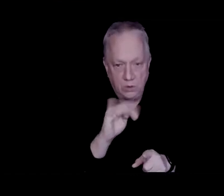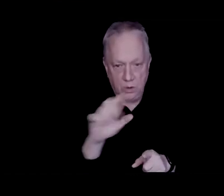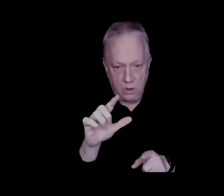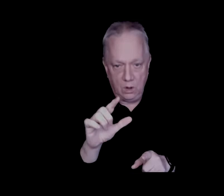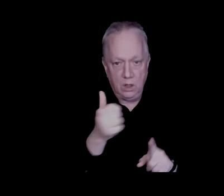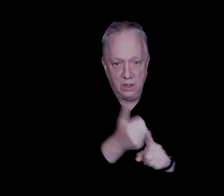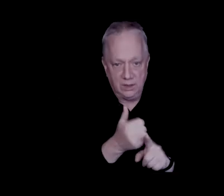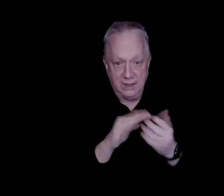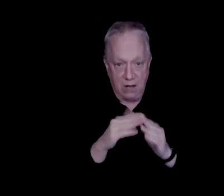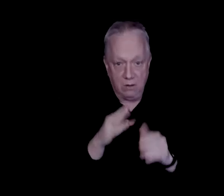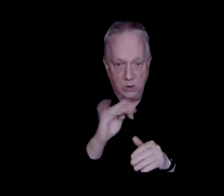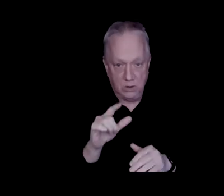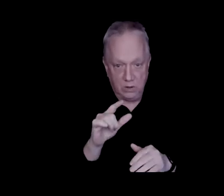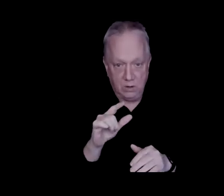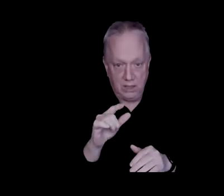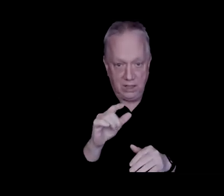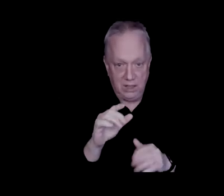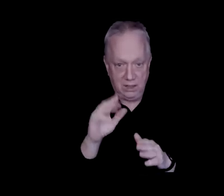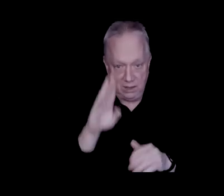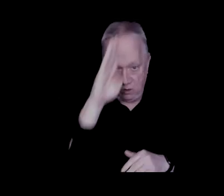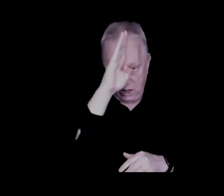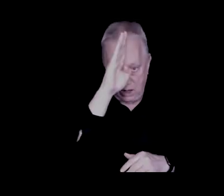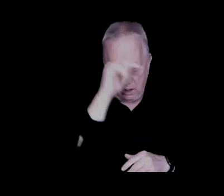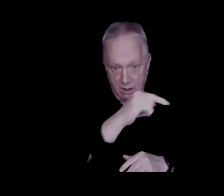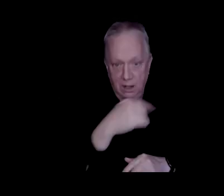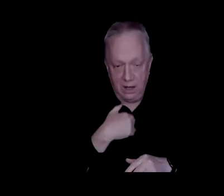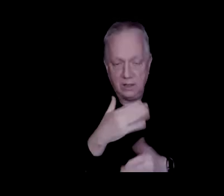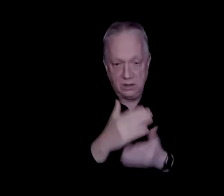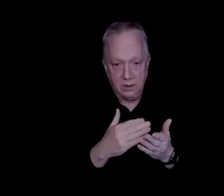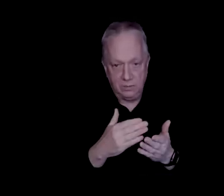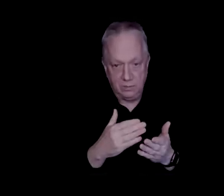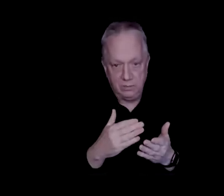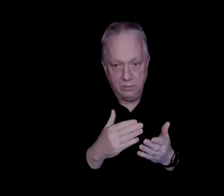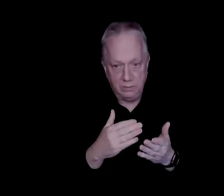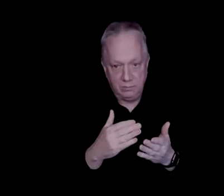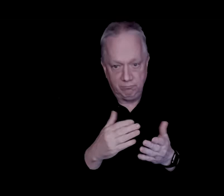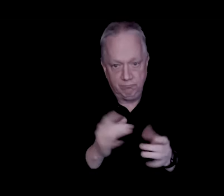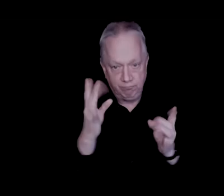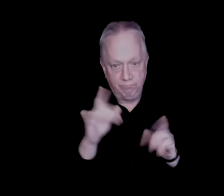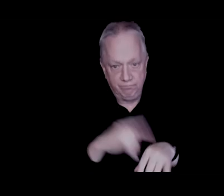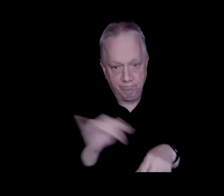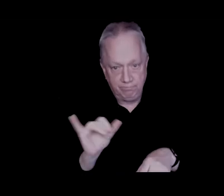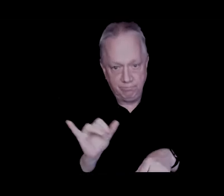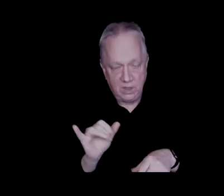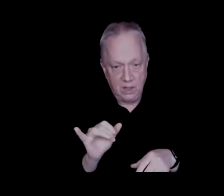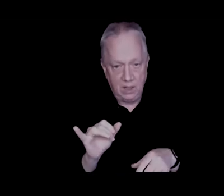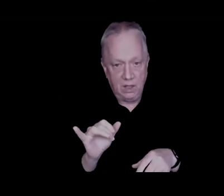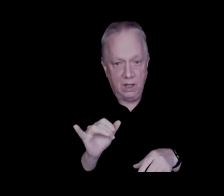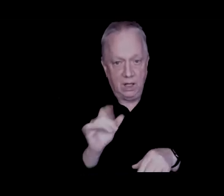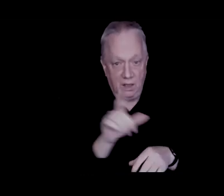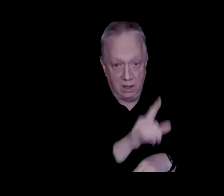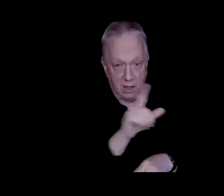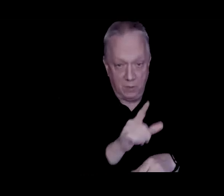the town of Mosul in Iraq, they have some terrible time or so. And the library of the